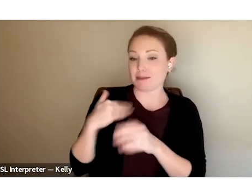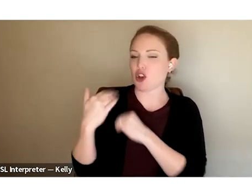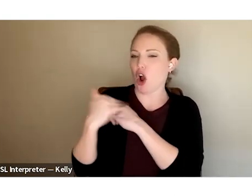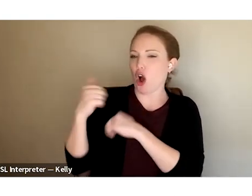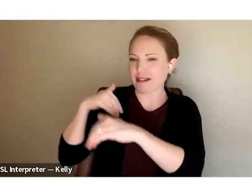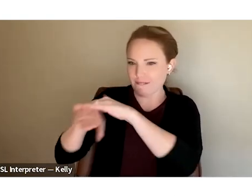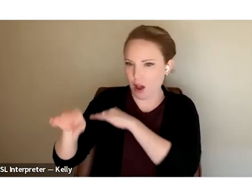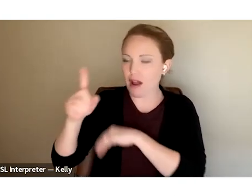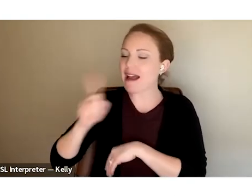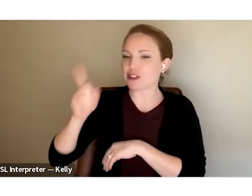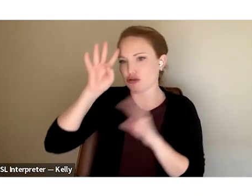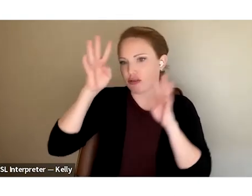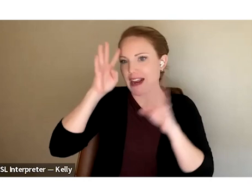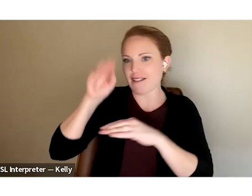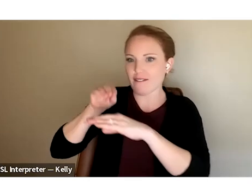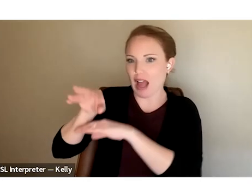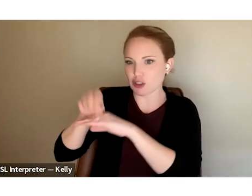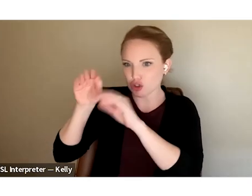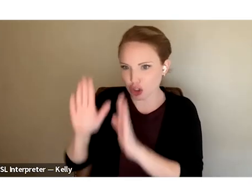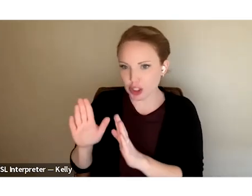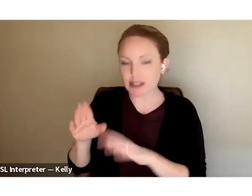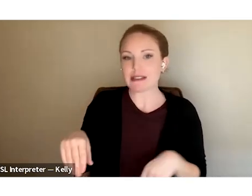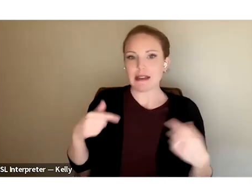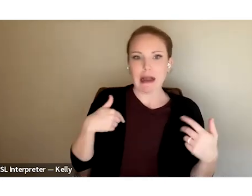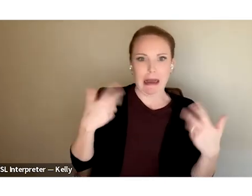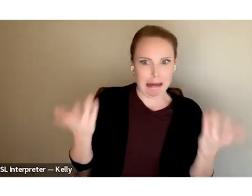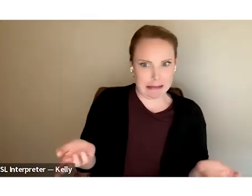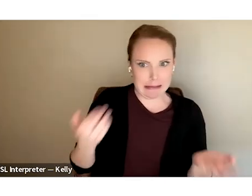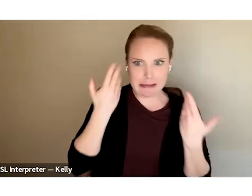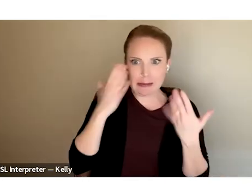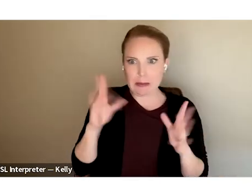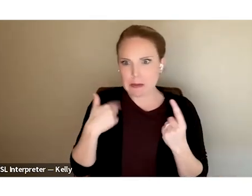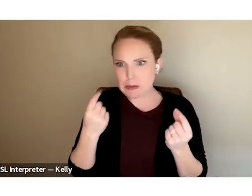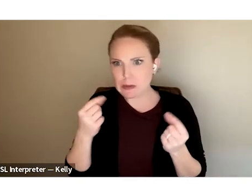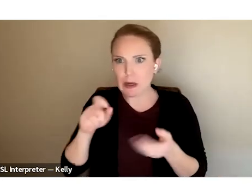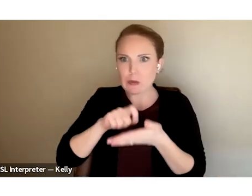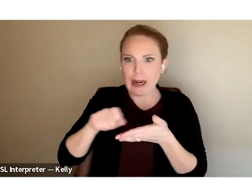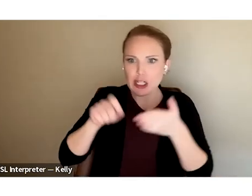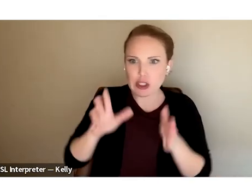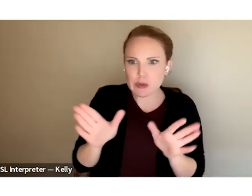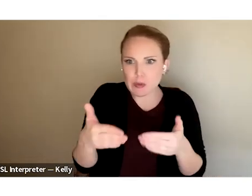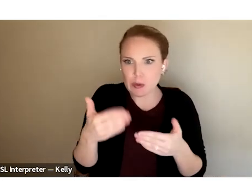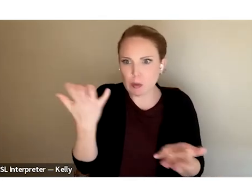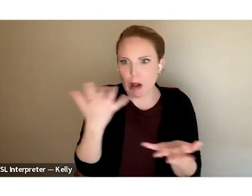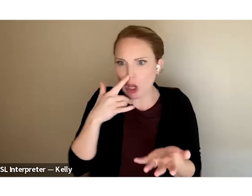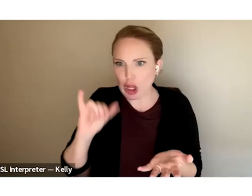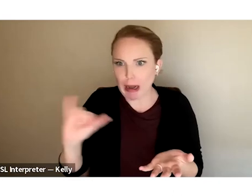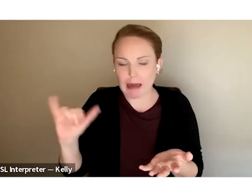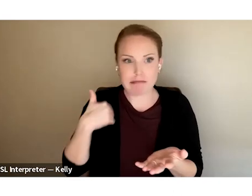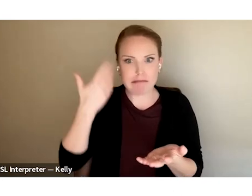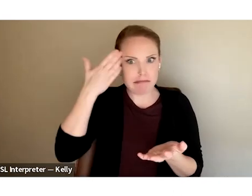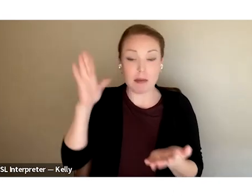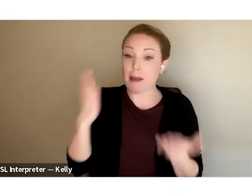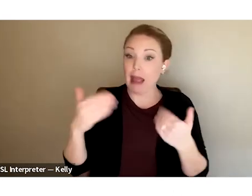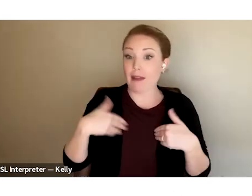greenlit, and I didn't necessarily know what that title looked like. I didn't know what a writer's room would look like. I knew I might be afforded the